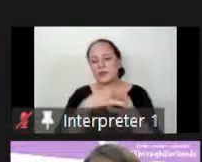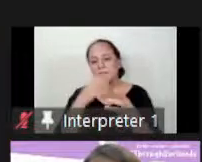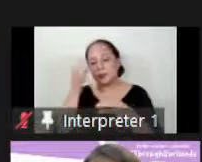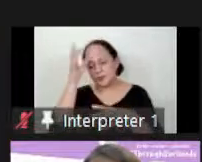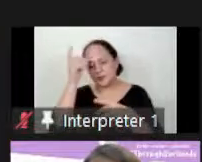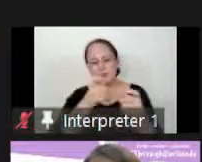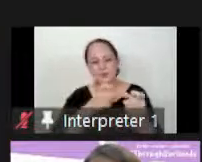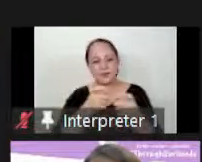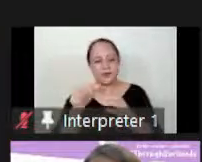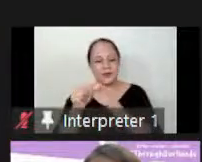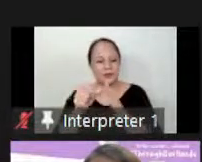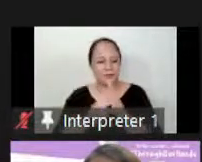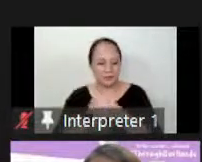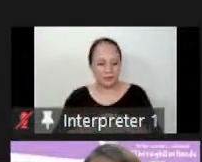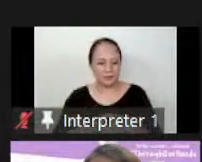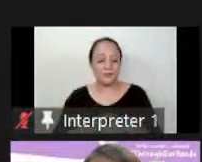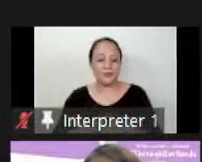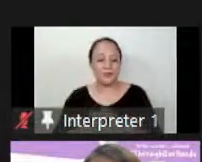Control Act.